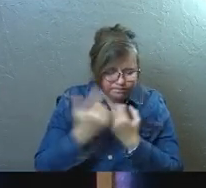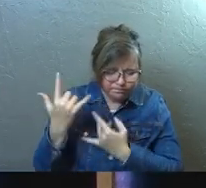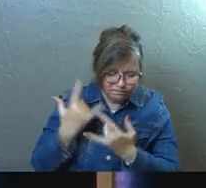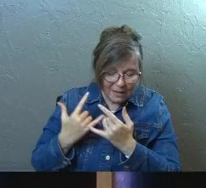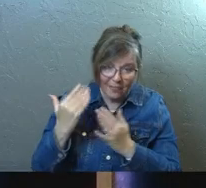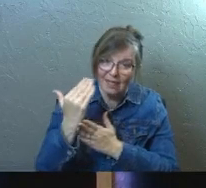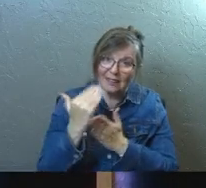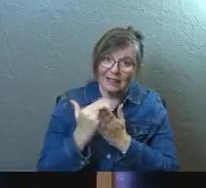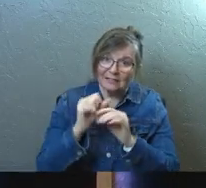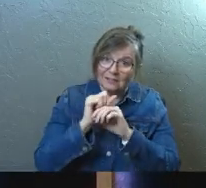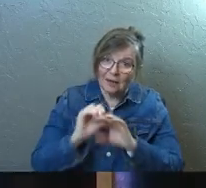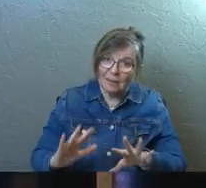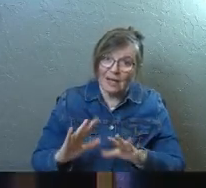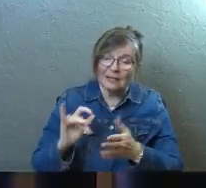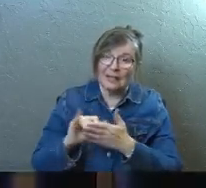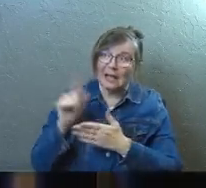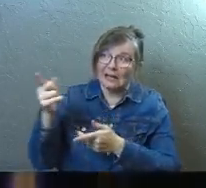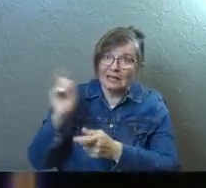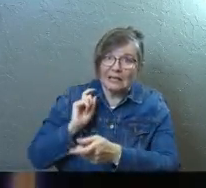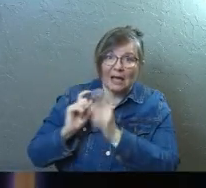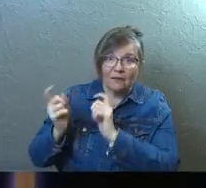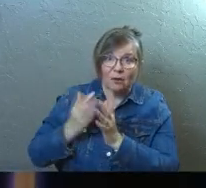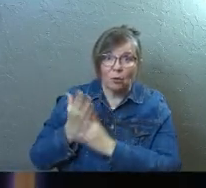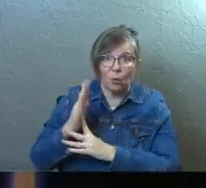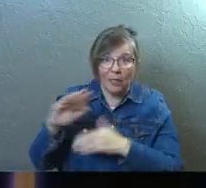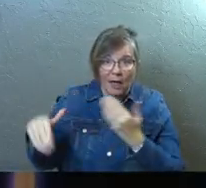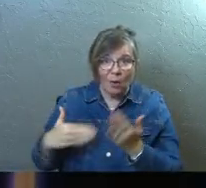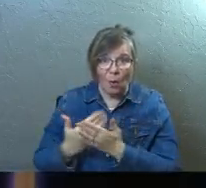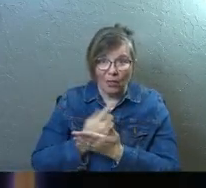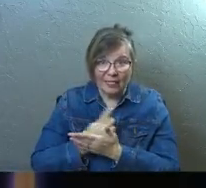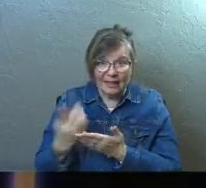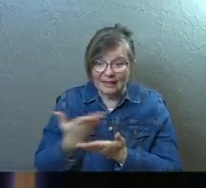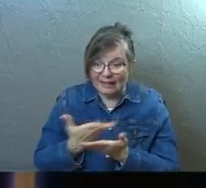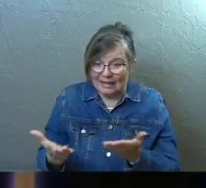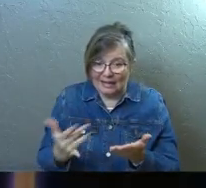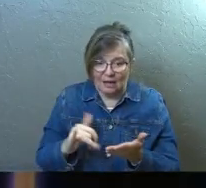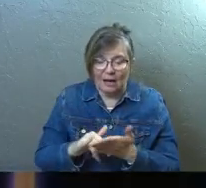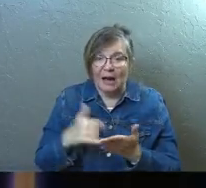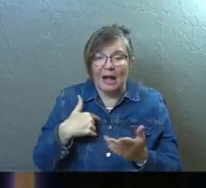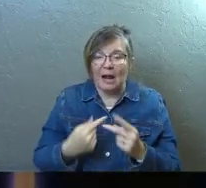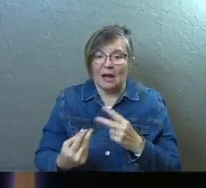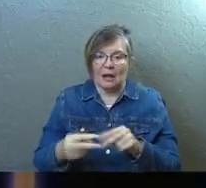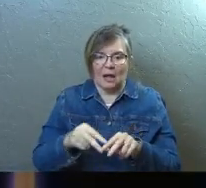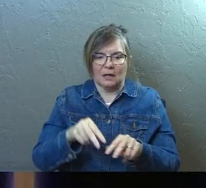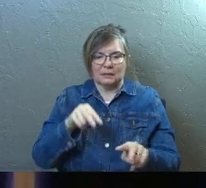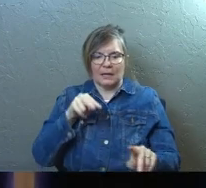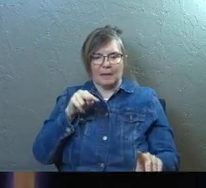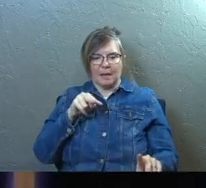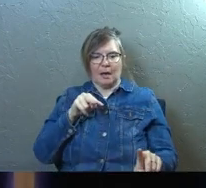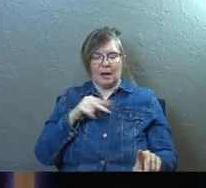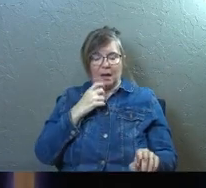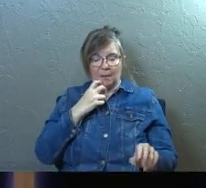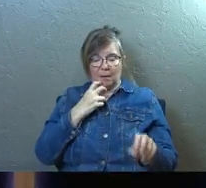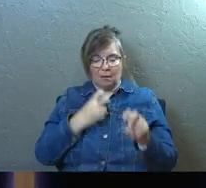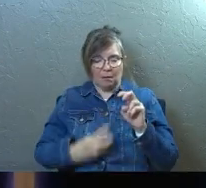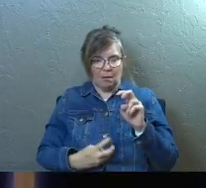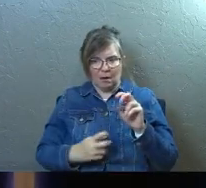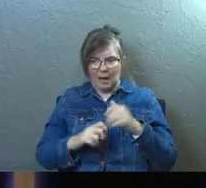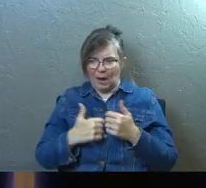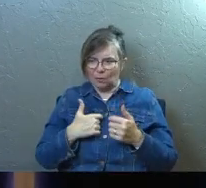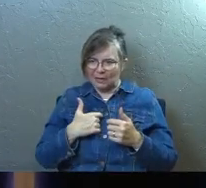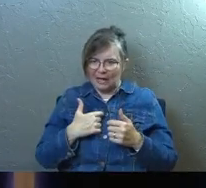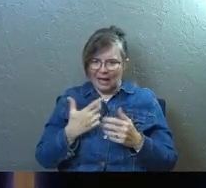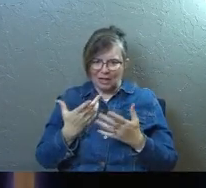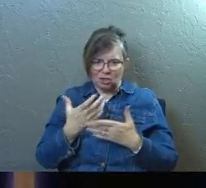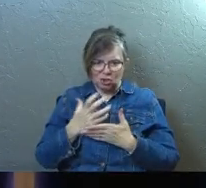And that list of blessings that he gave to me throughout that whole thing, and just, you know, I stand back from it, and I'm awed by it. It's like, how